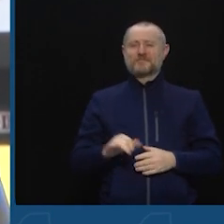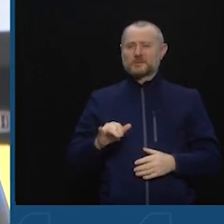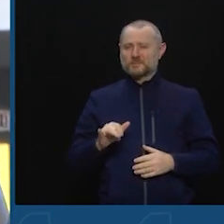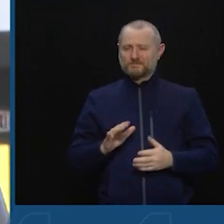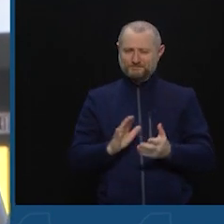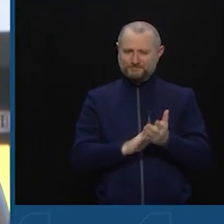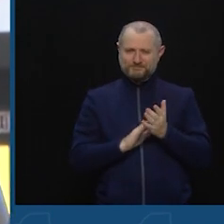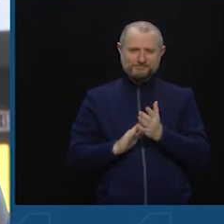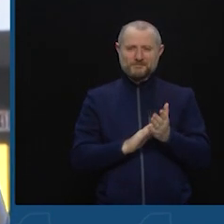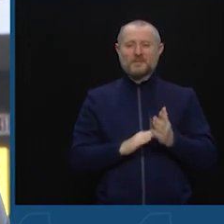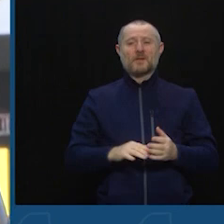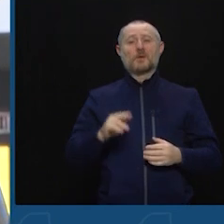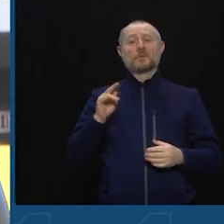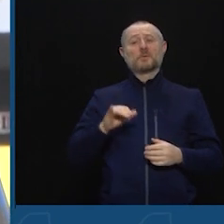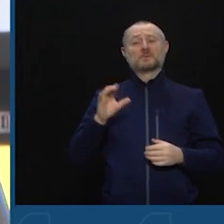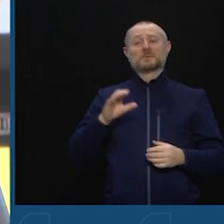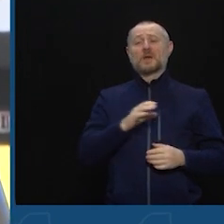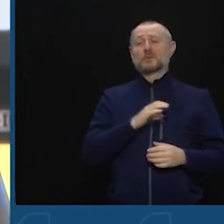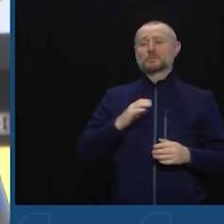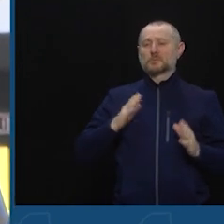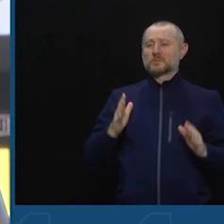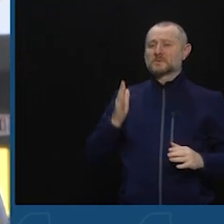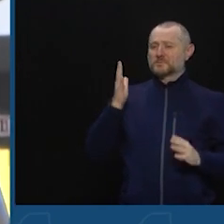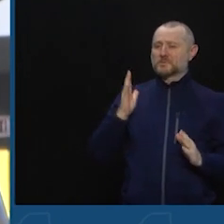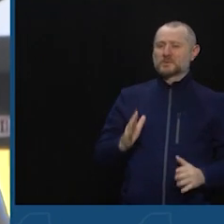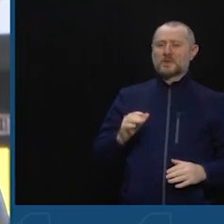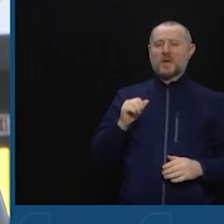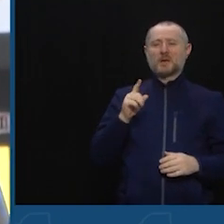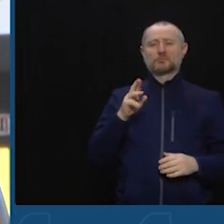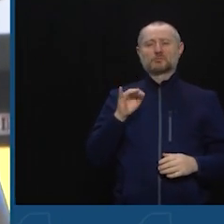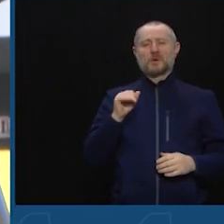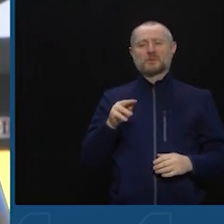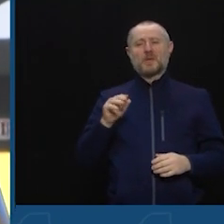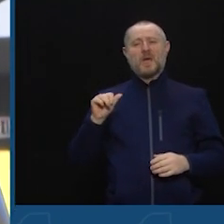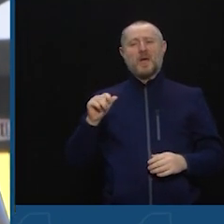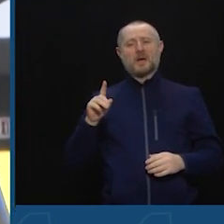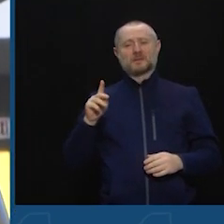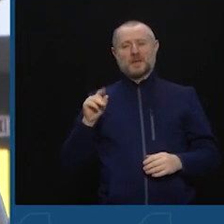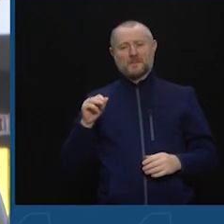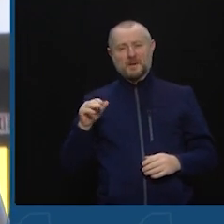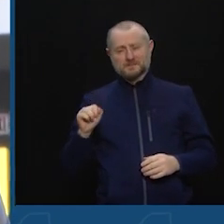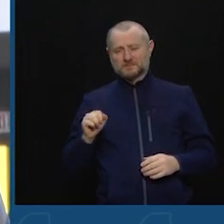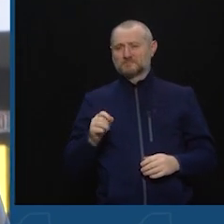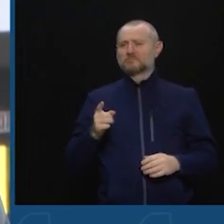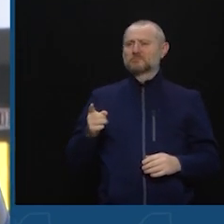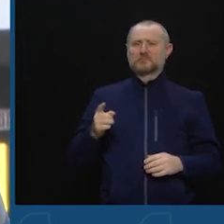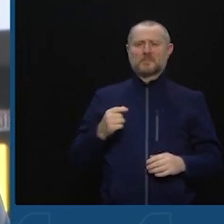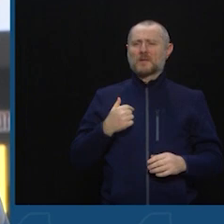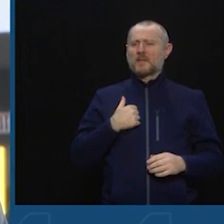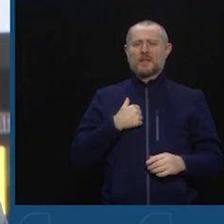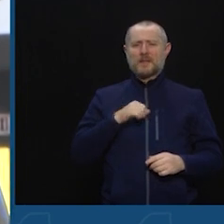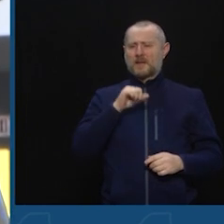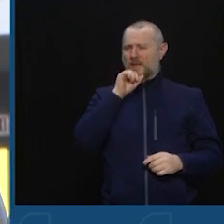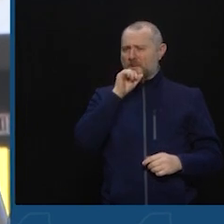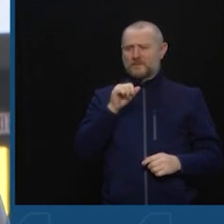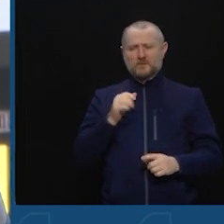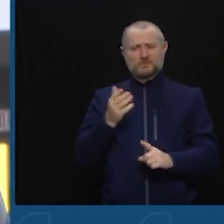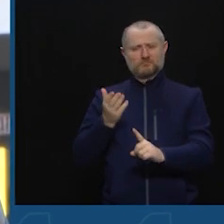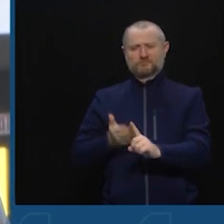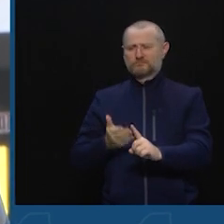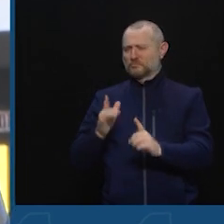And New York City Council Speaker Adrian Adams, I love saying that, Madam Speaker. Great to have you here, and